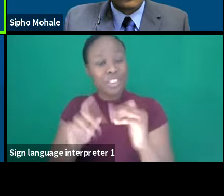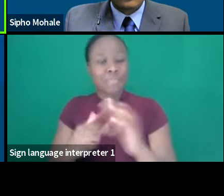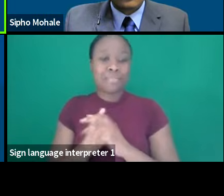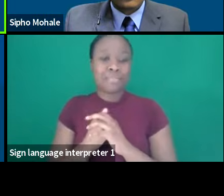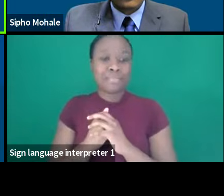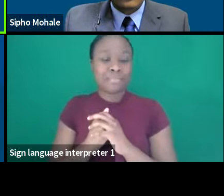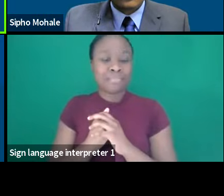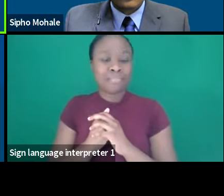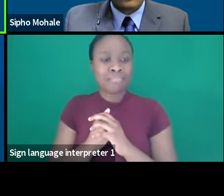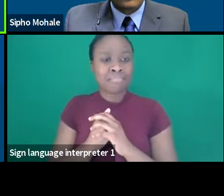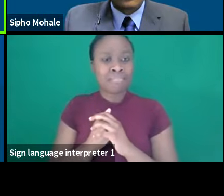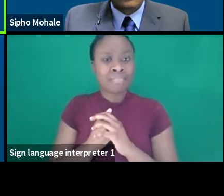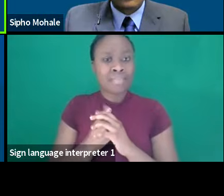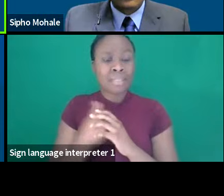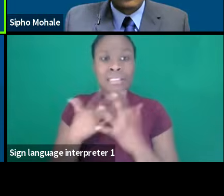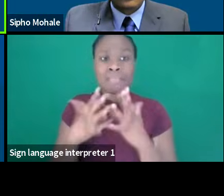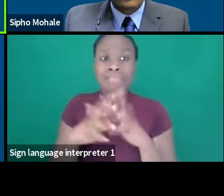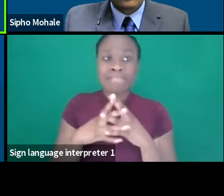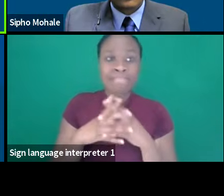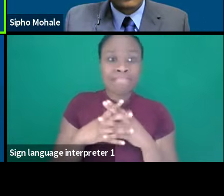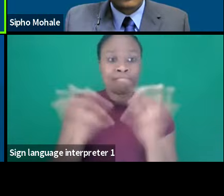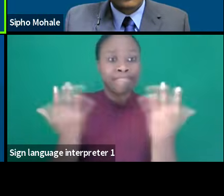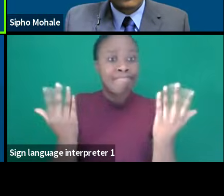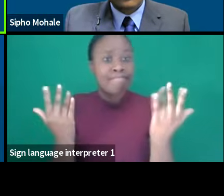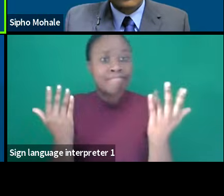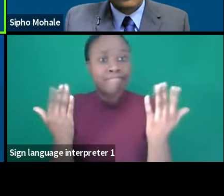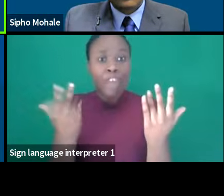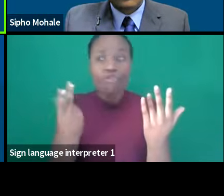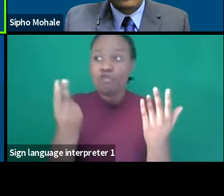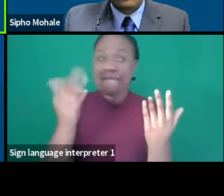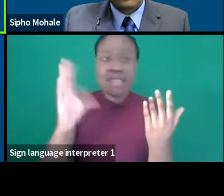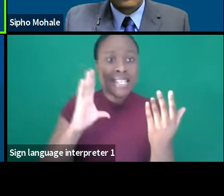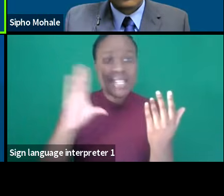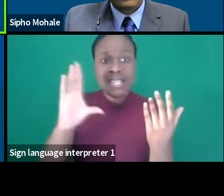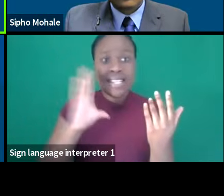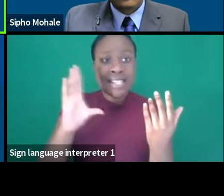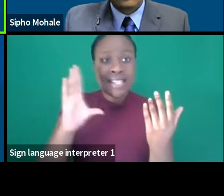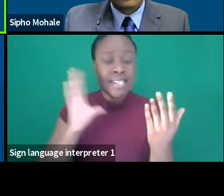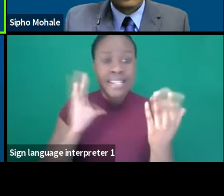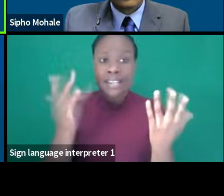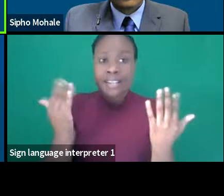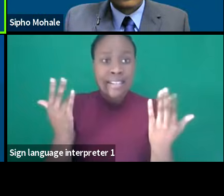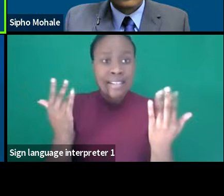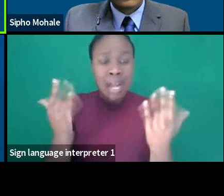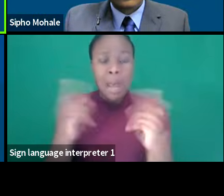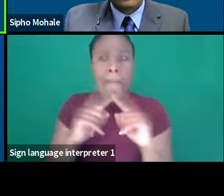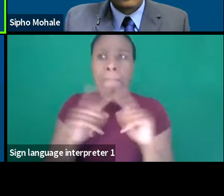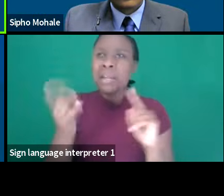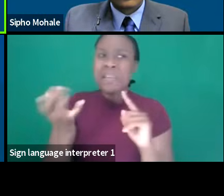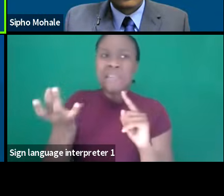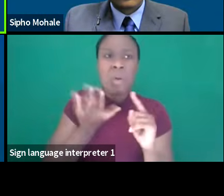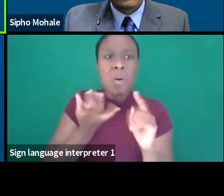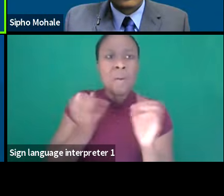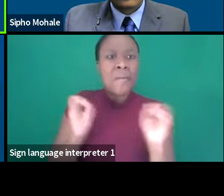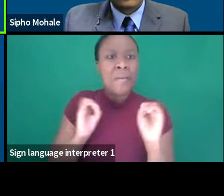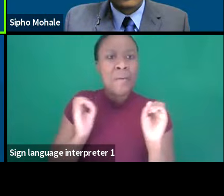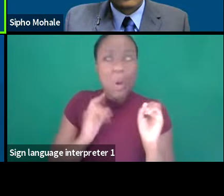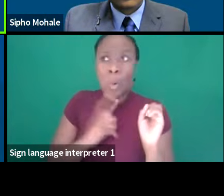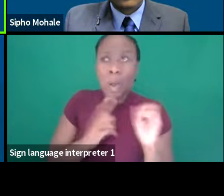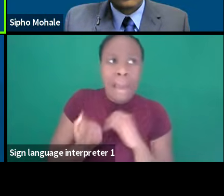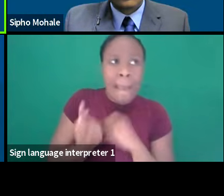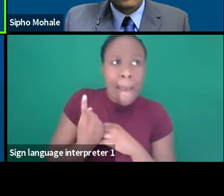I've been waiting for a refund for a long time, and there is no communication to say what is happening on